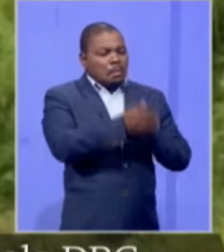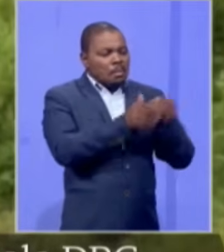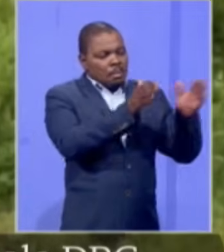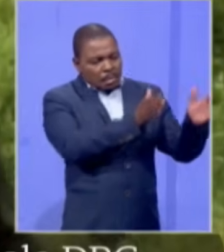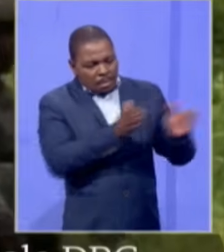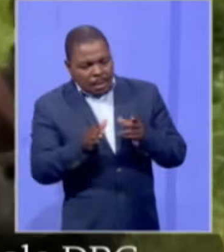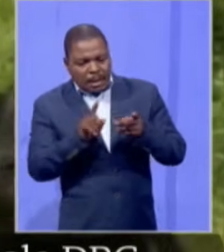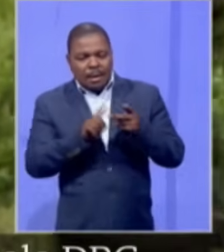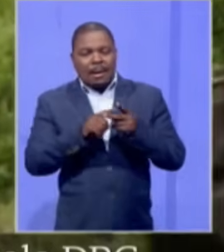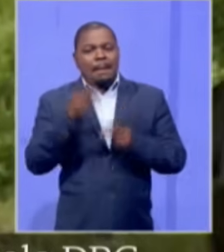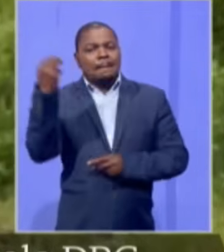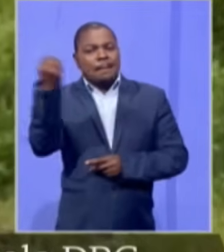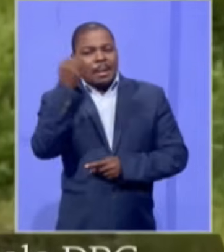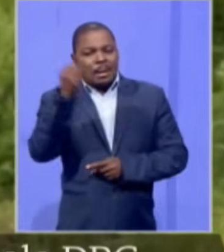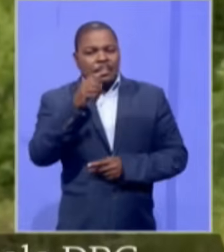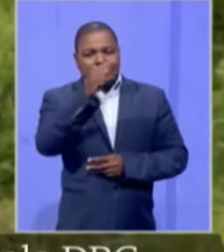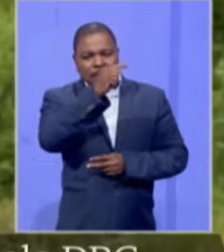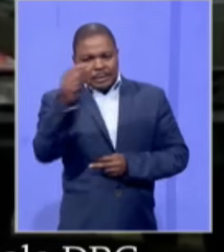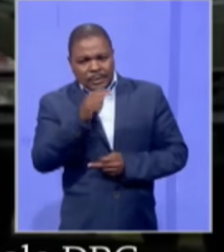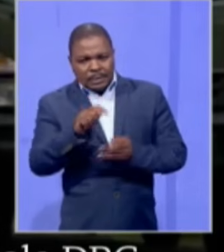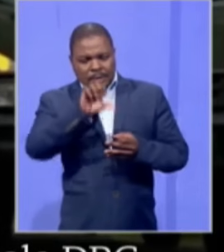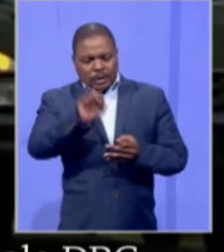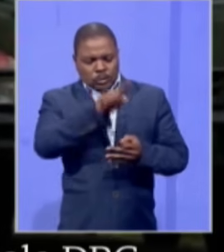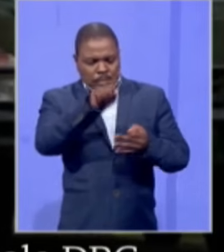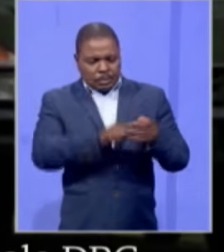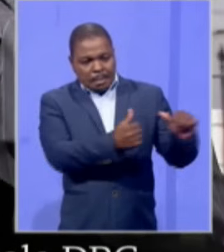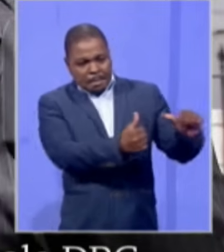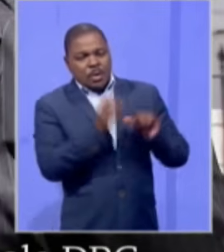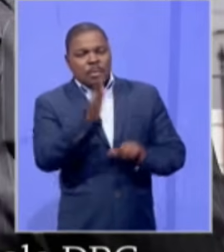a Malawi, Tanzania le Afrika Borwa.